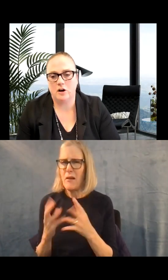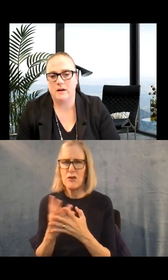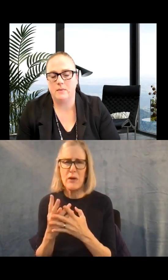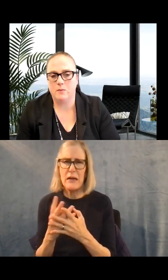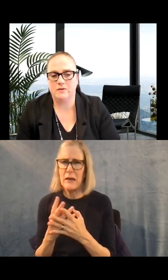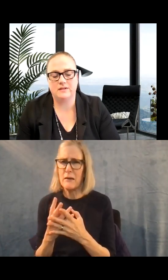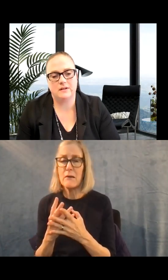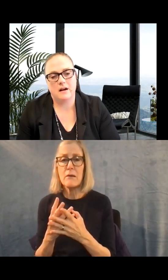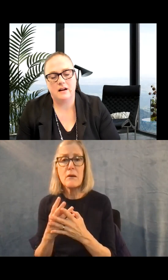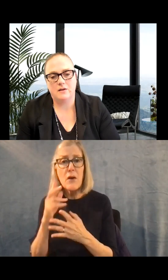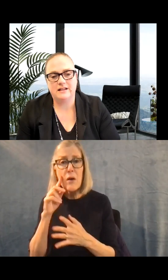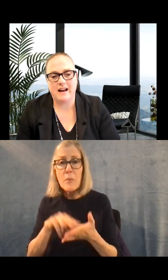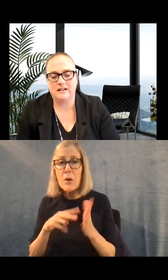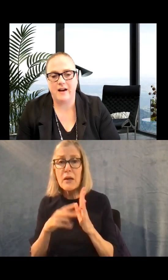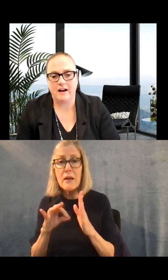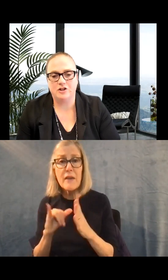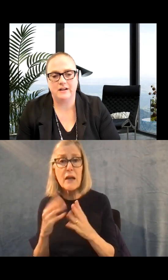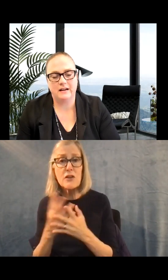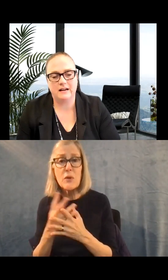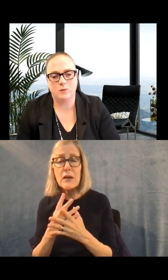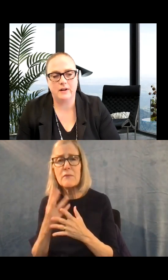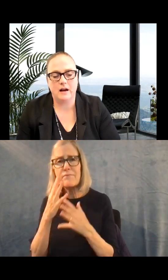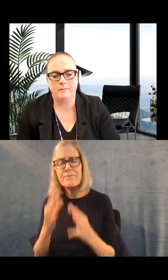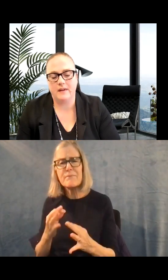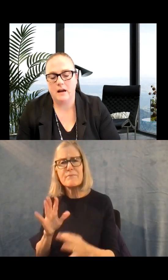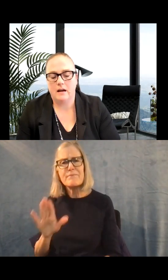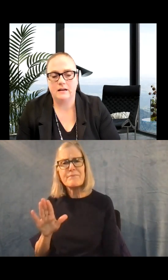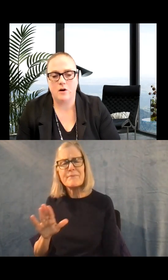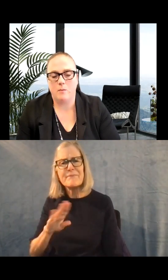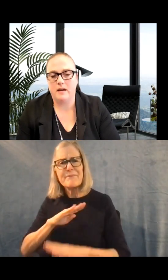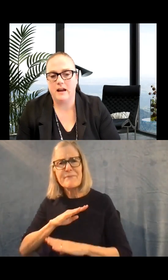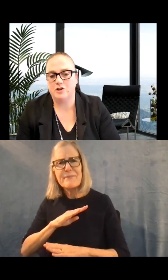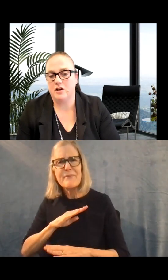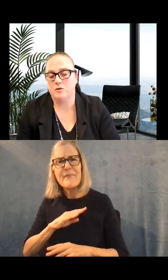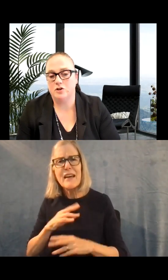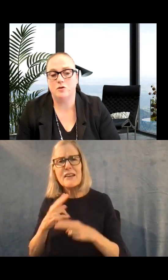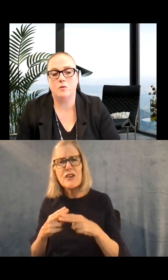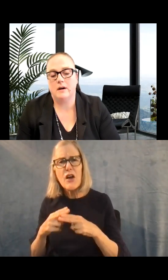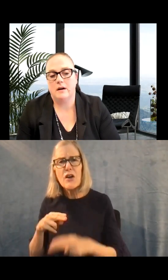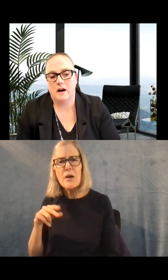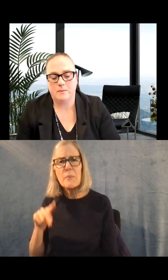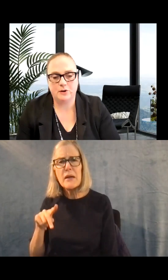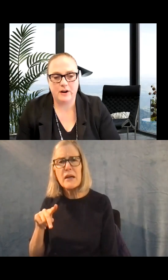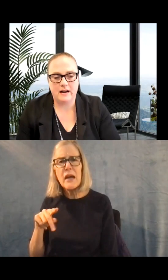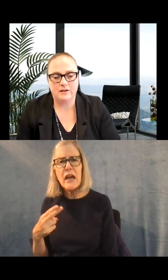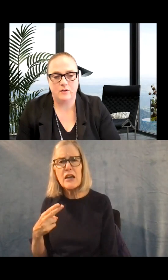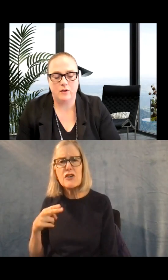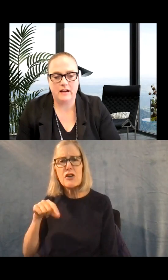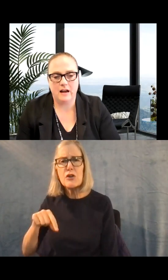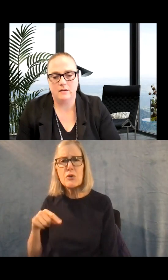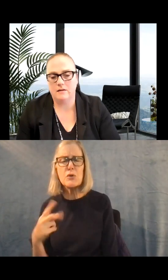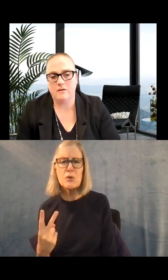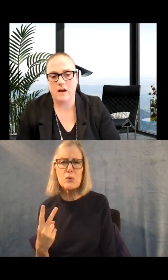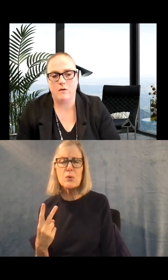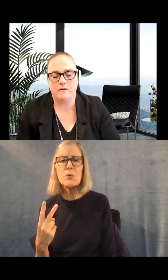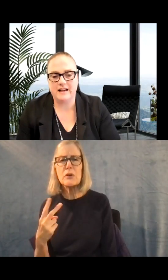to determine people's satisfaction, and it's really it's called the PHQ-2 screening. So they're